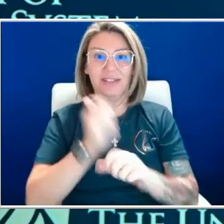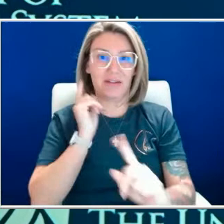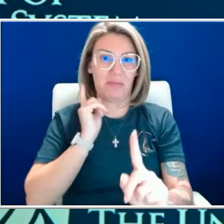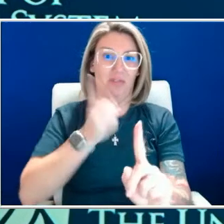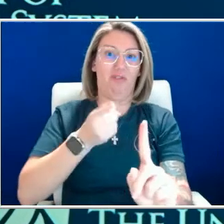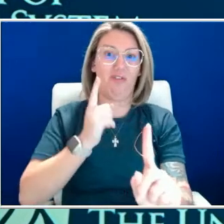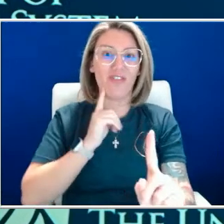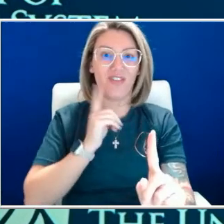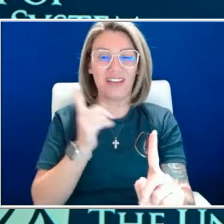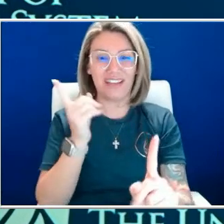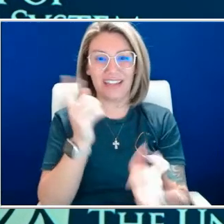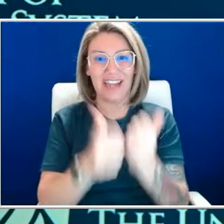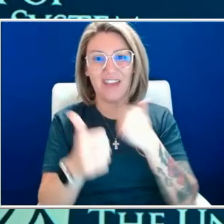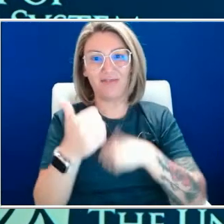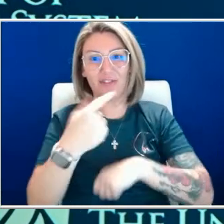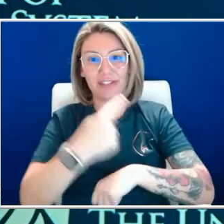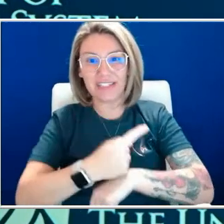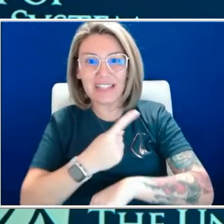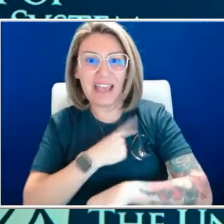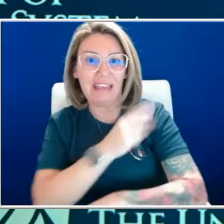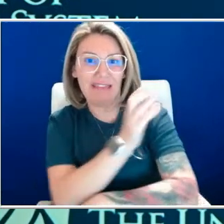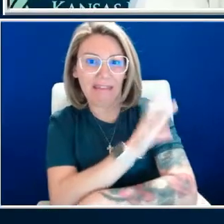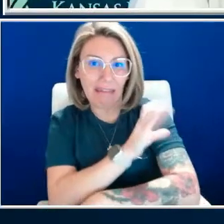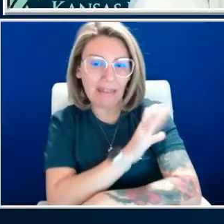clinic, I was like, did you get to that weight goal?